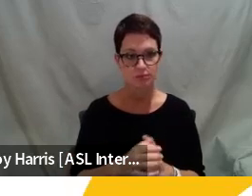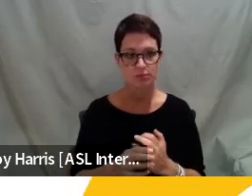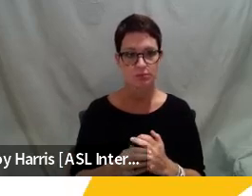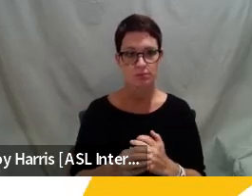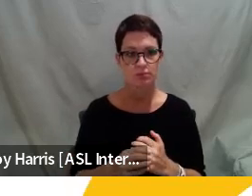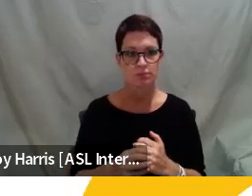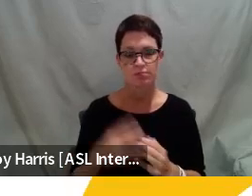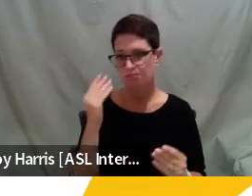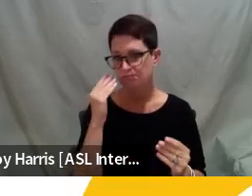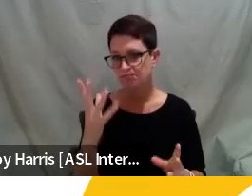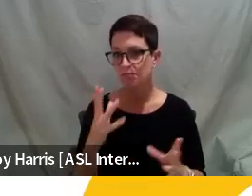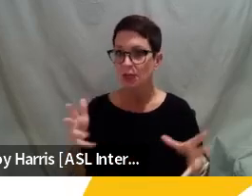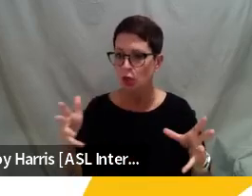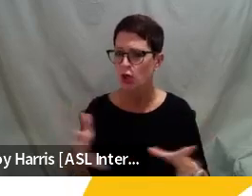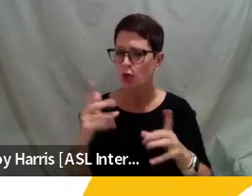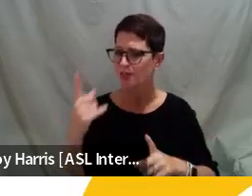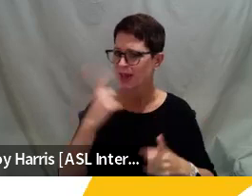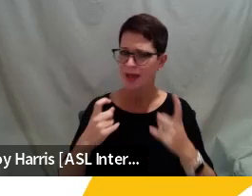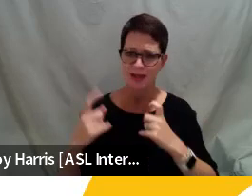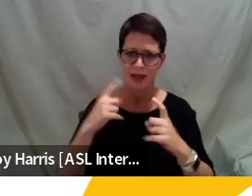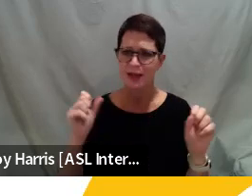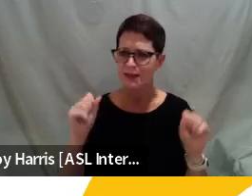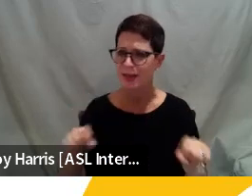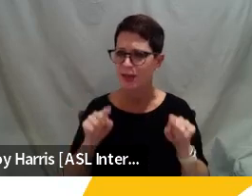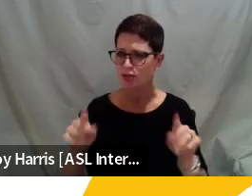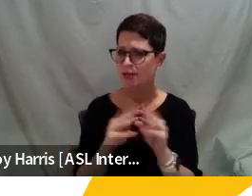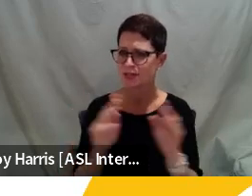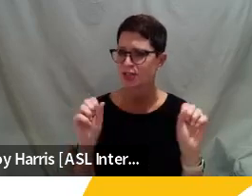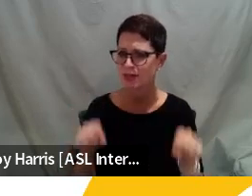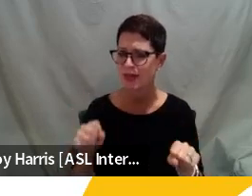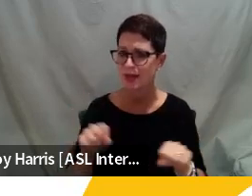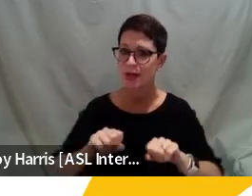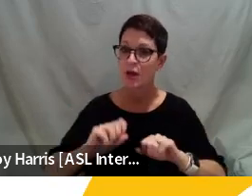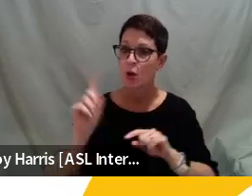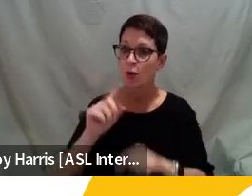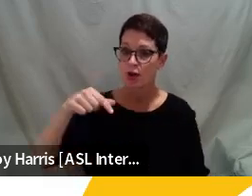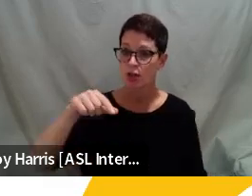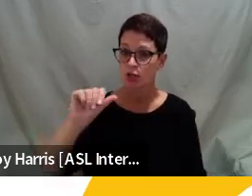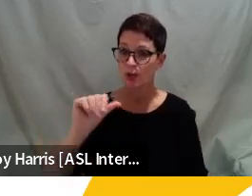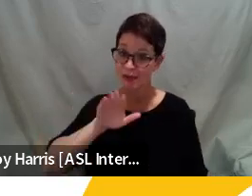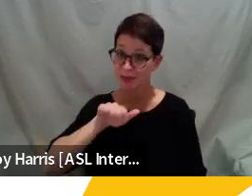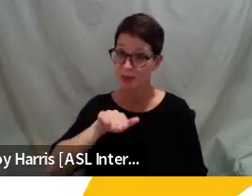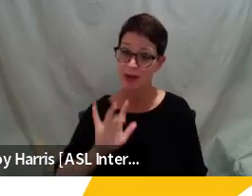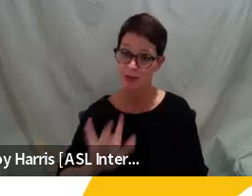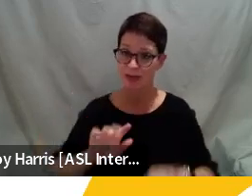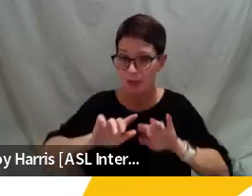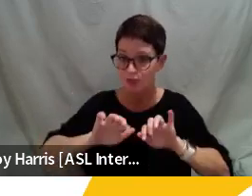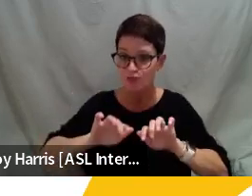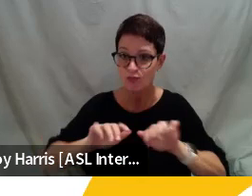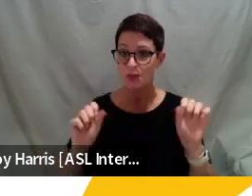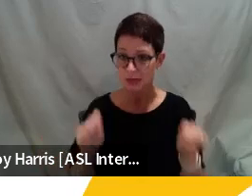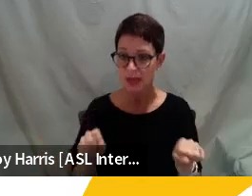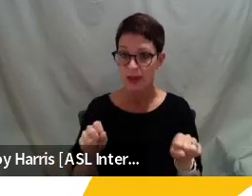I also want to encourage you to ask questions throughout the session. You can type them in the Q&A box. We